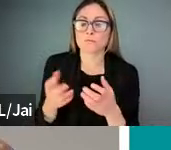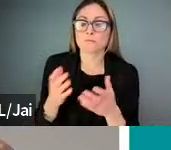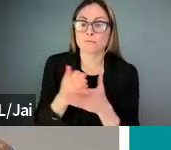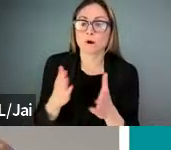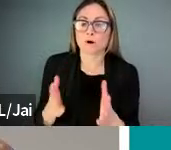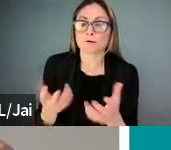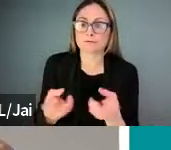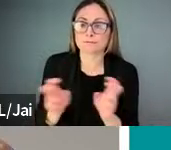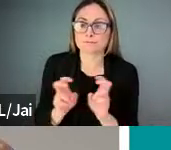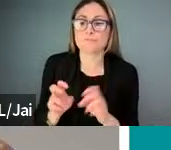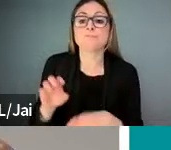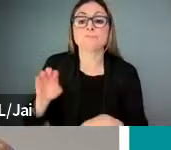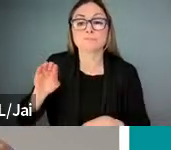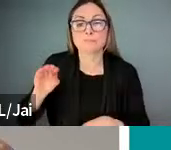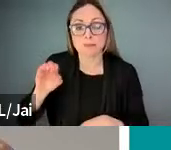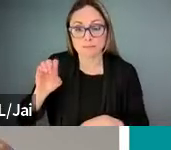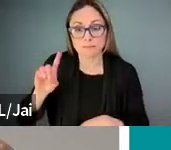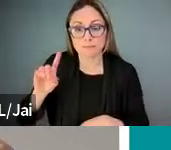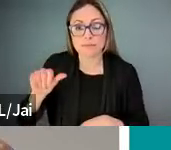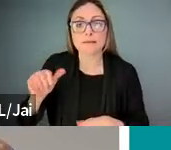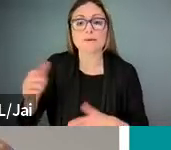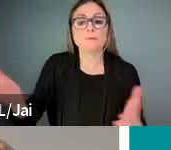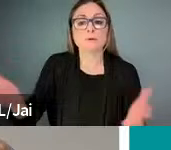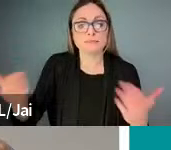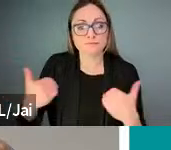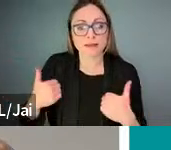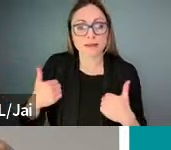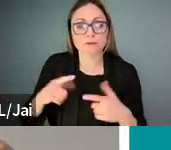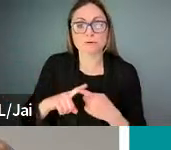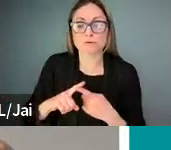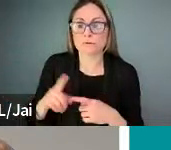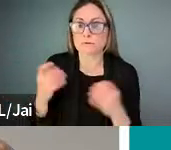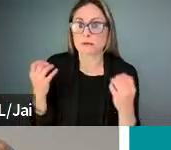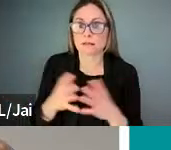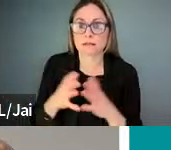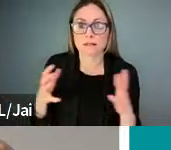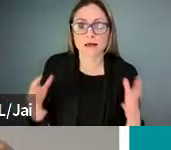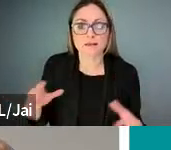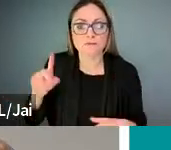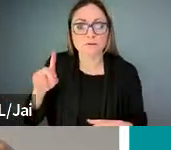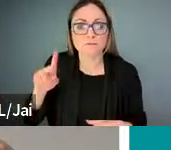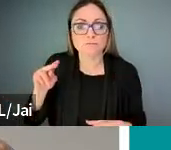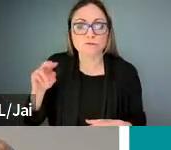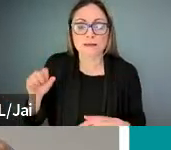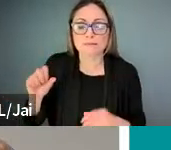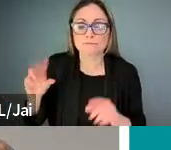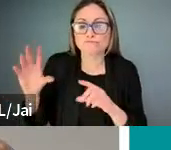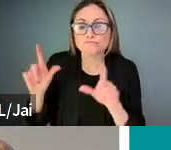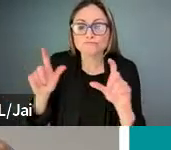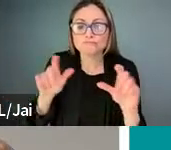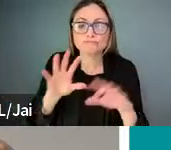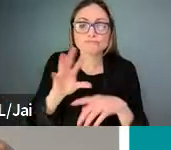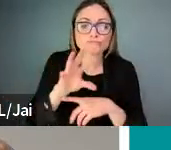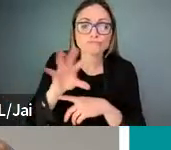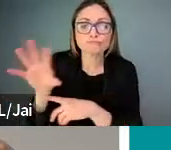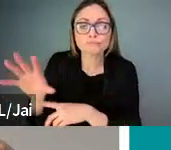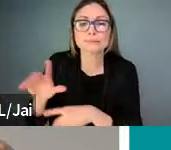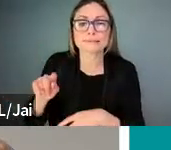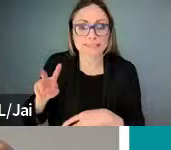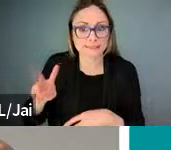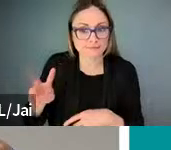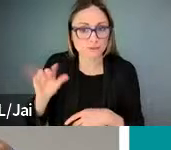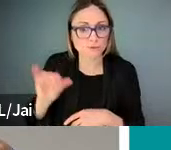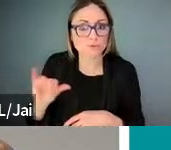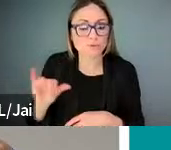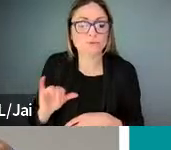media invited to the event, so there was lots of press around this. and TV coverage.